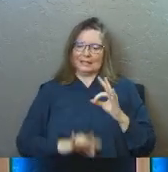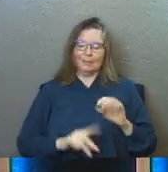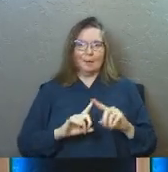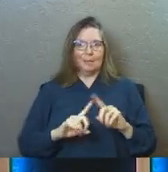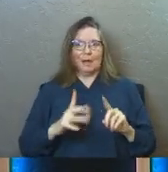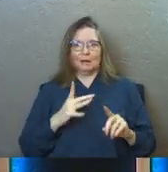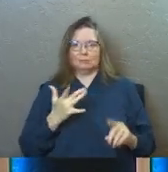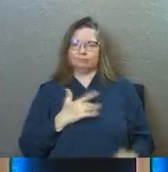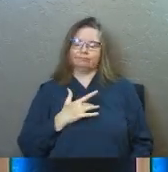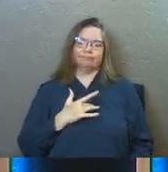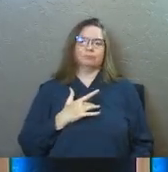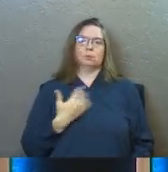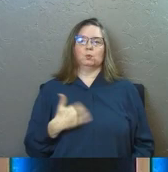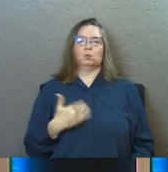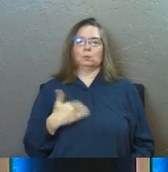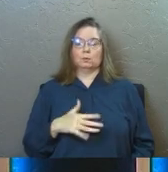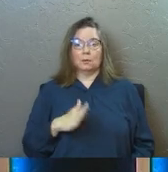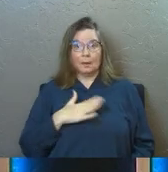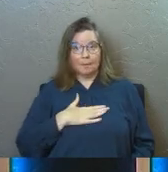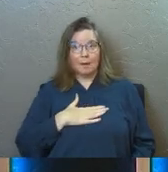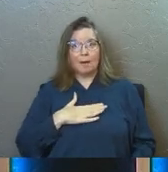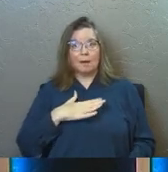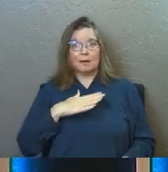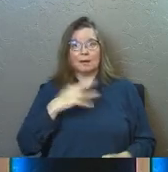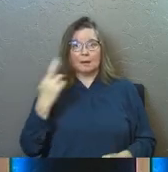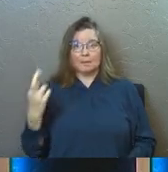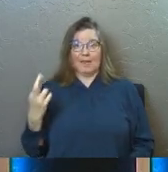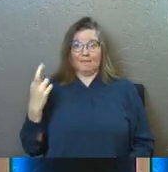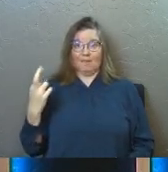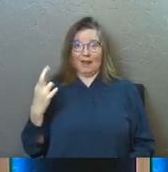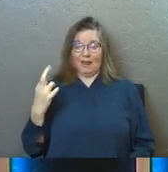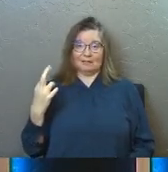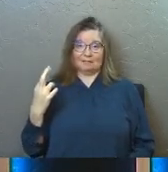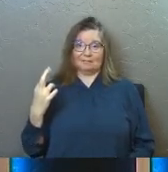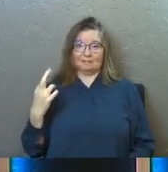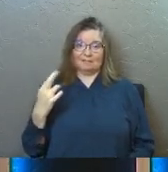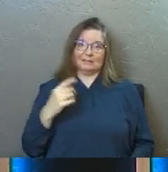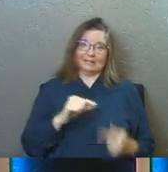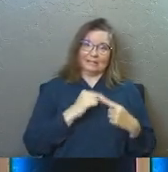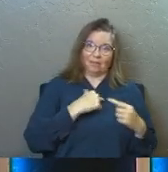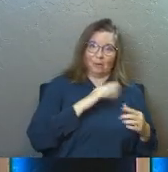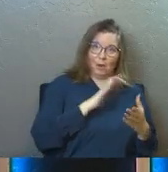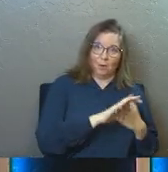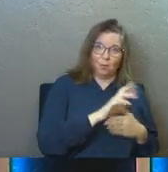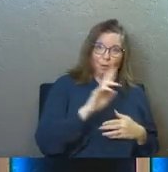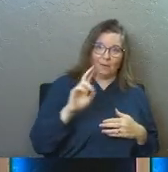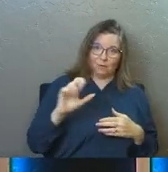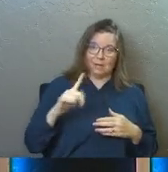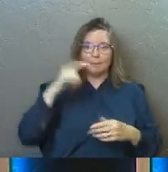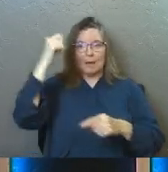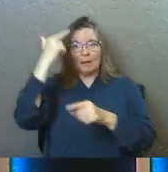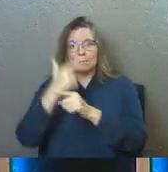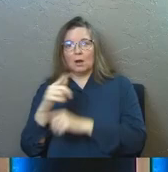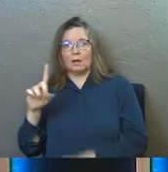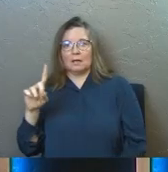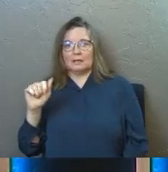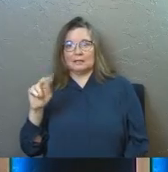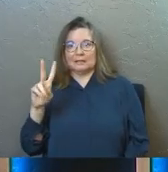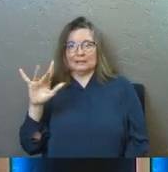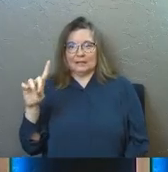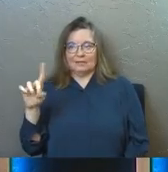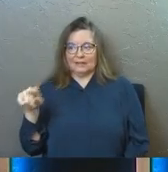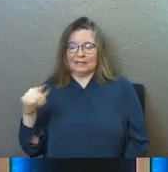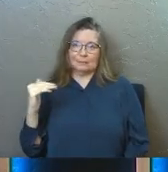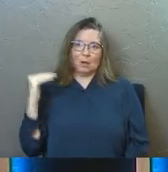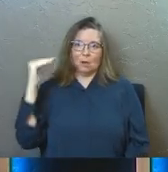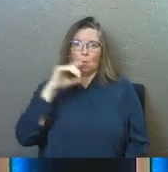but it meant the world to me. So my best friend in the world, other than my wife, Rachel, is my brother, David. And David's my